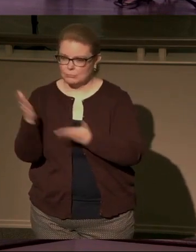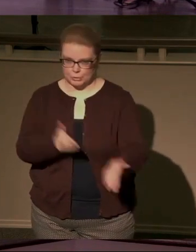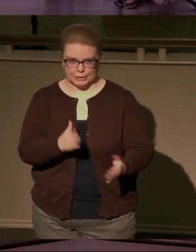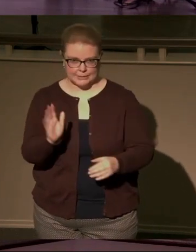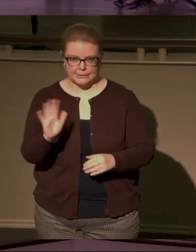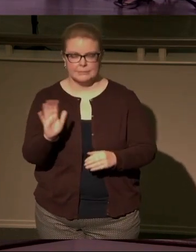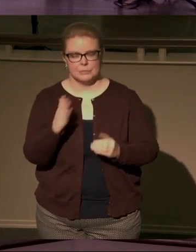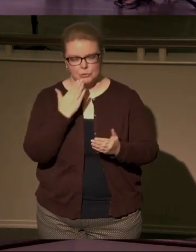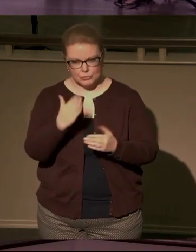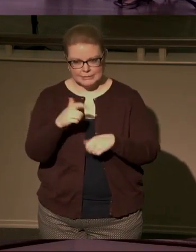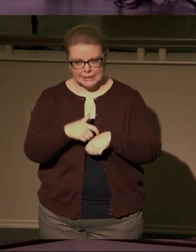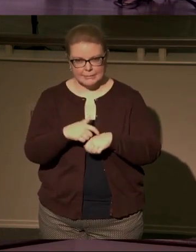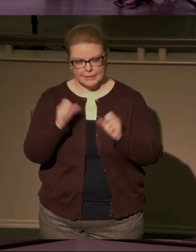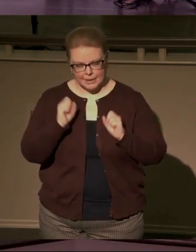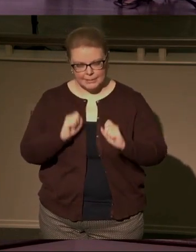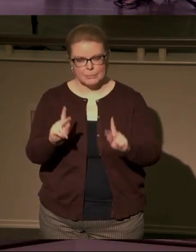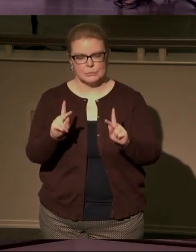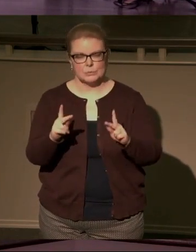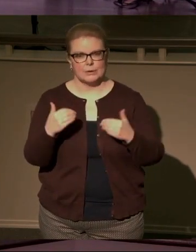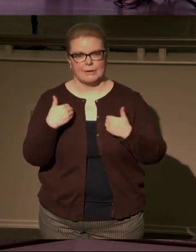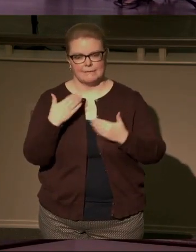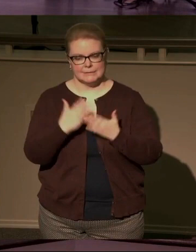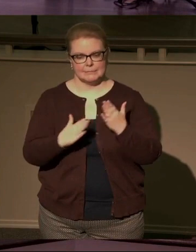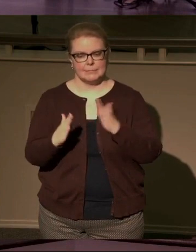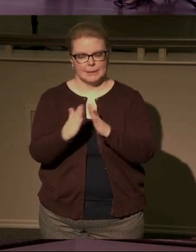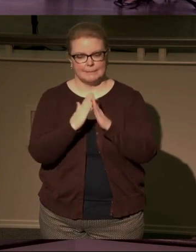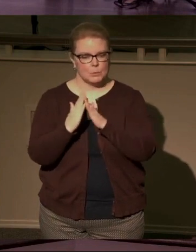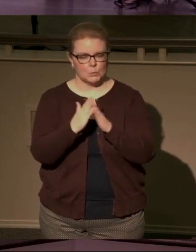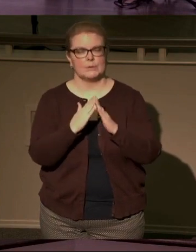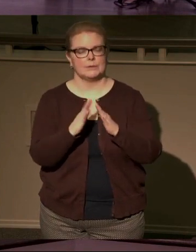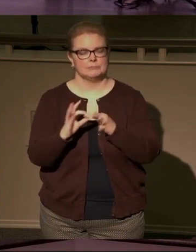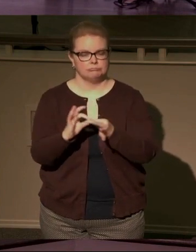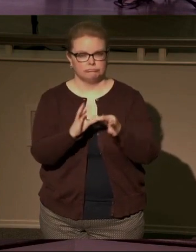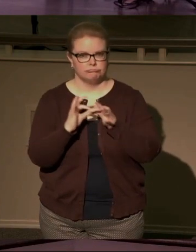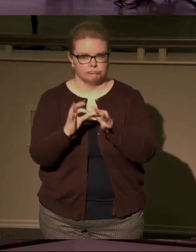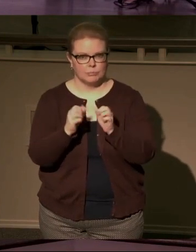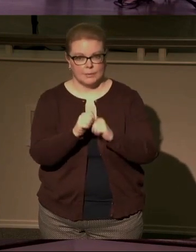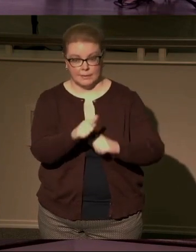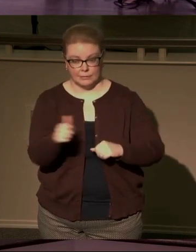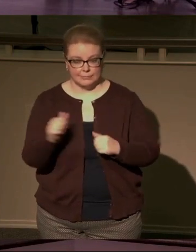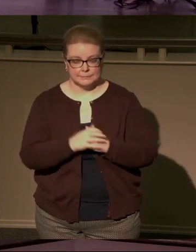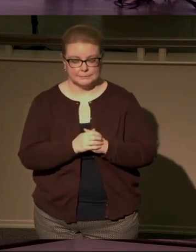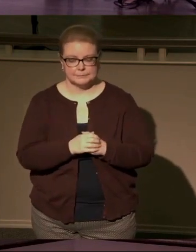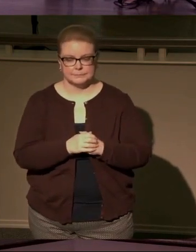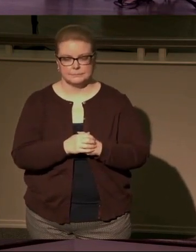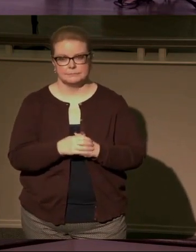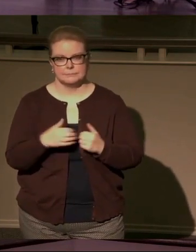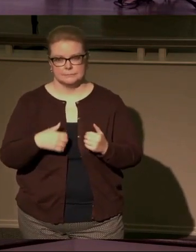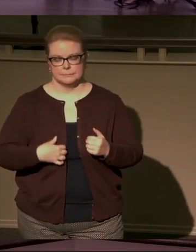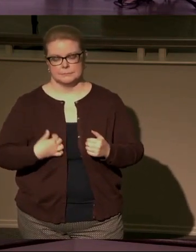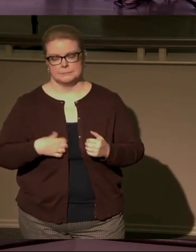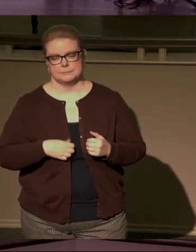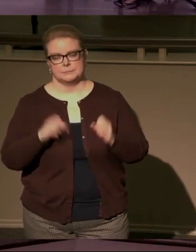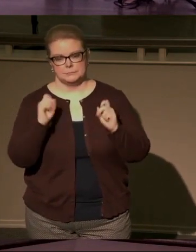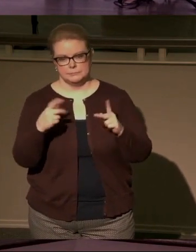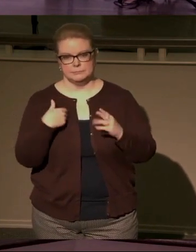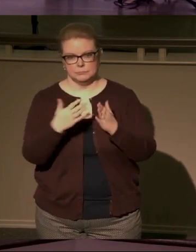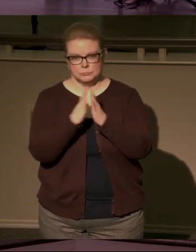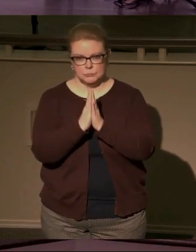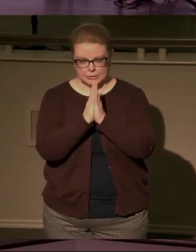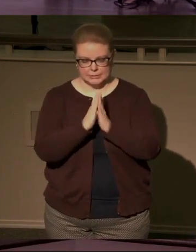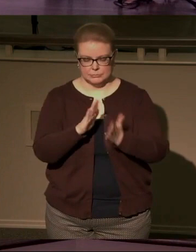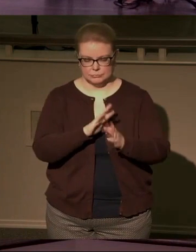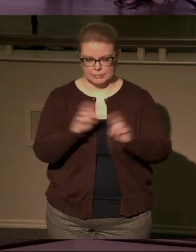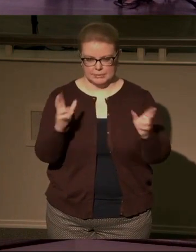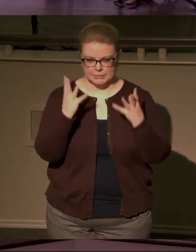an opportunity just to have some community and connections with others, okay? Let me pray for us, and then we are